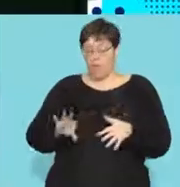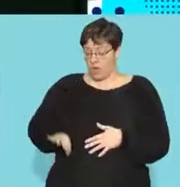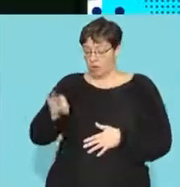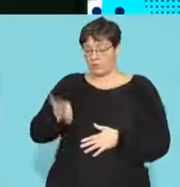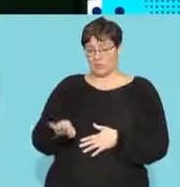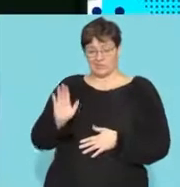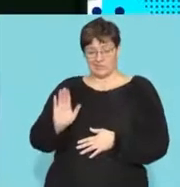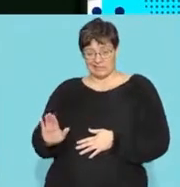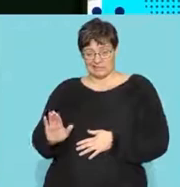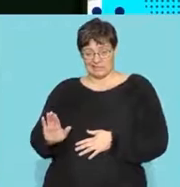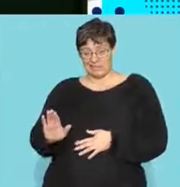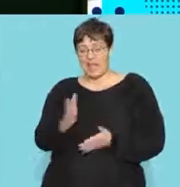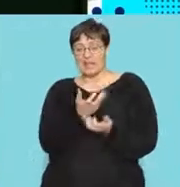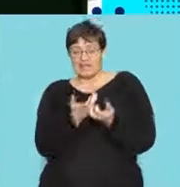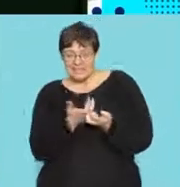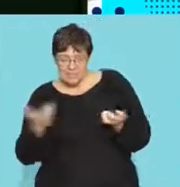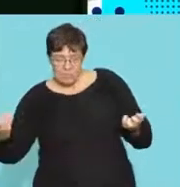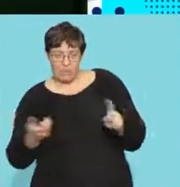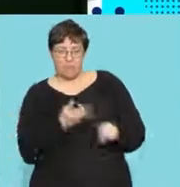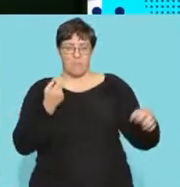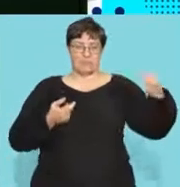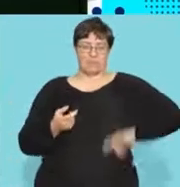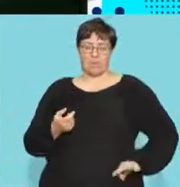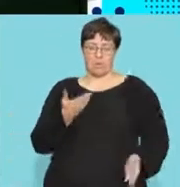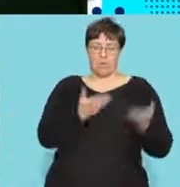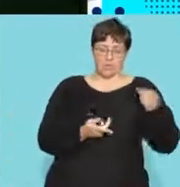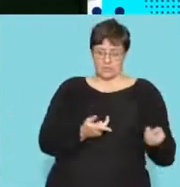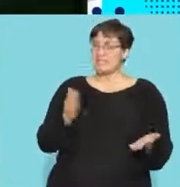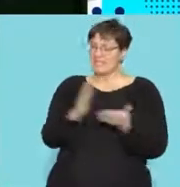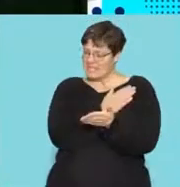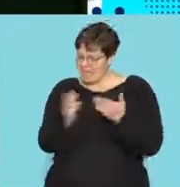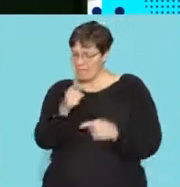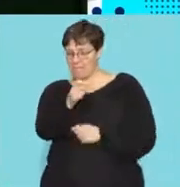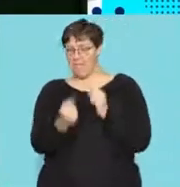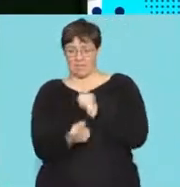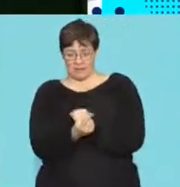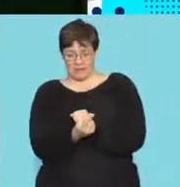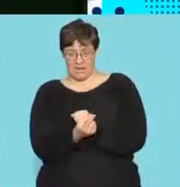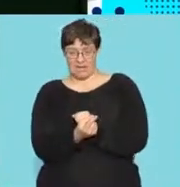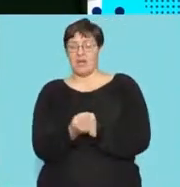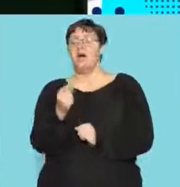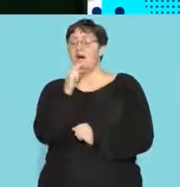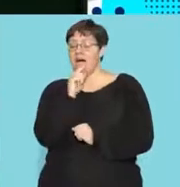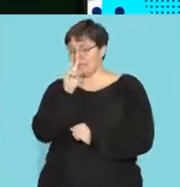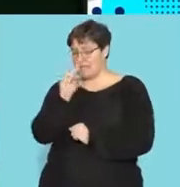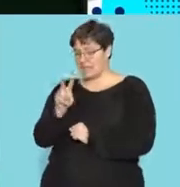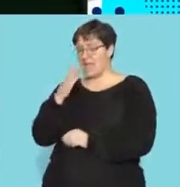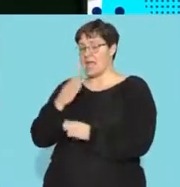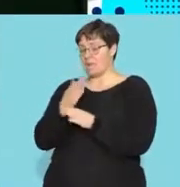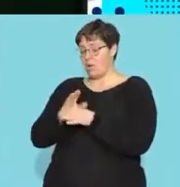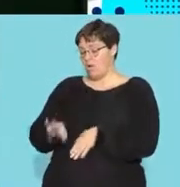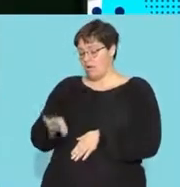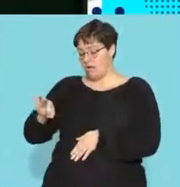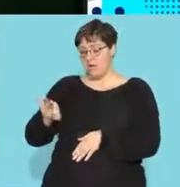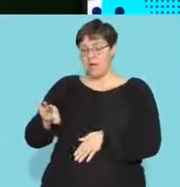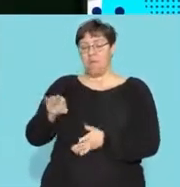was a standalone expense, it happens in some questions. You'll see employer's contributions as a standalone